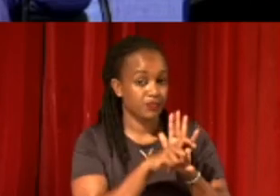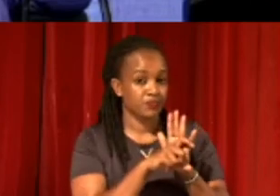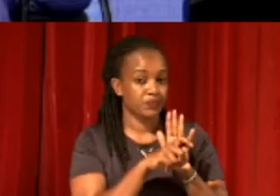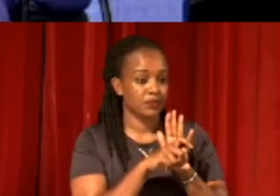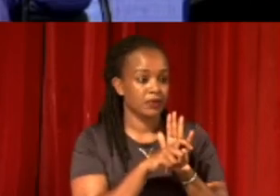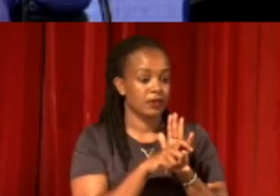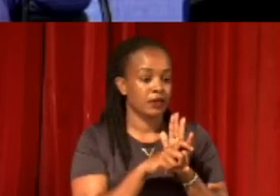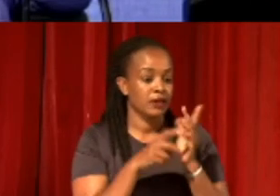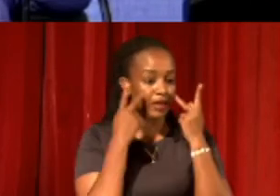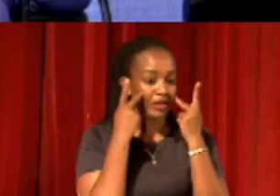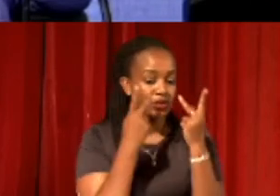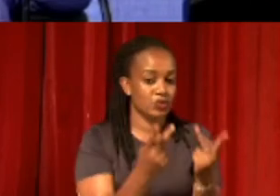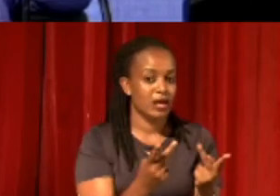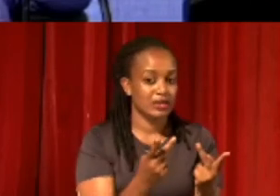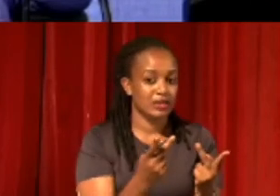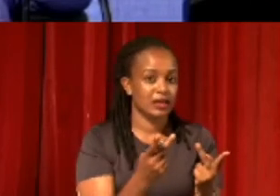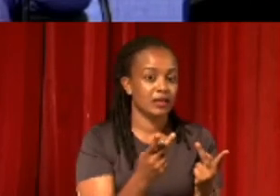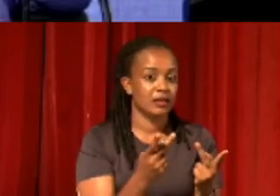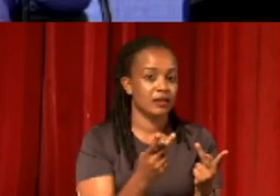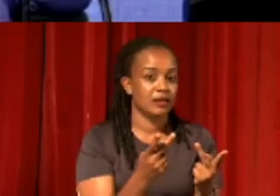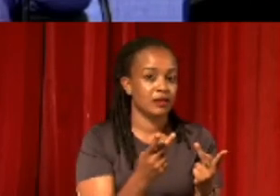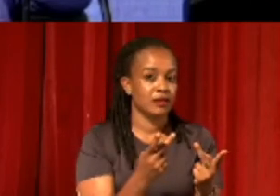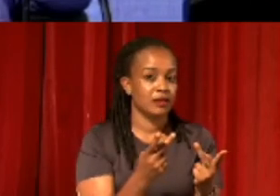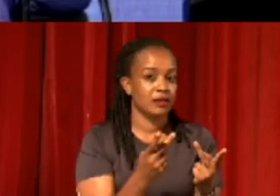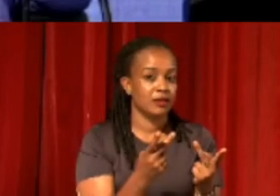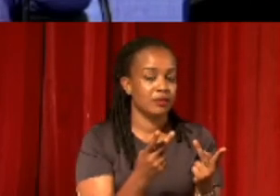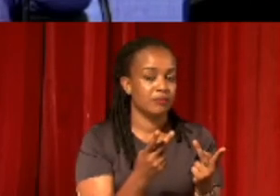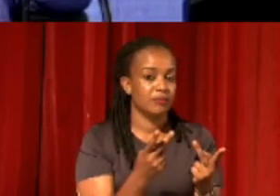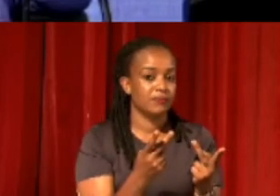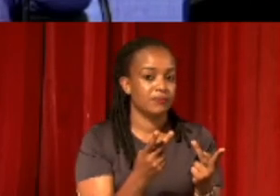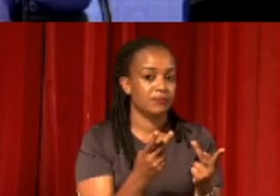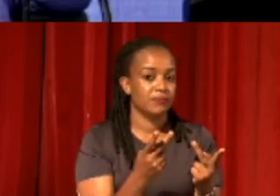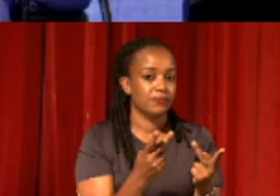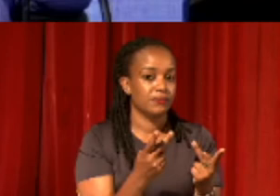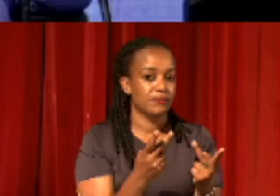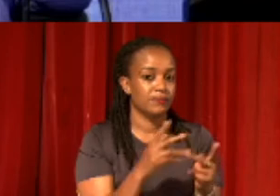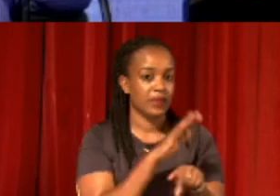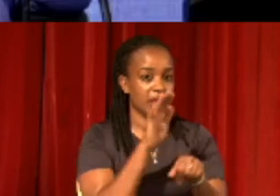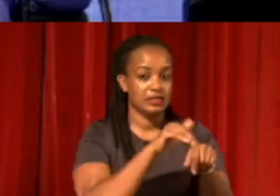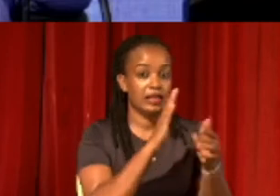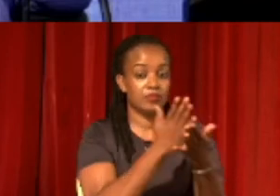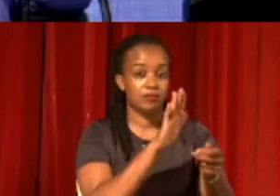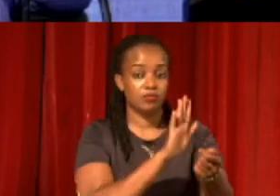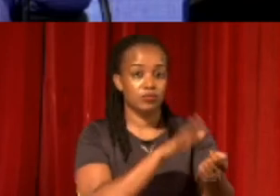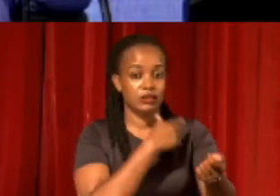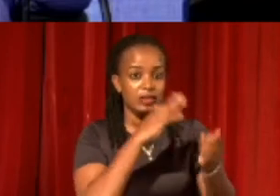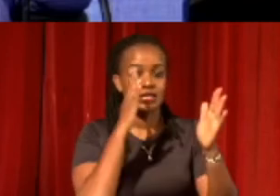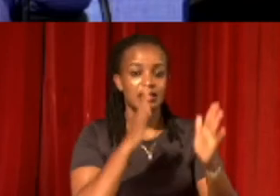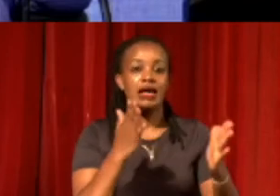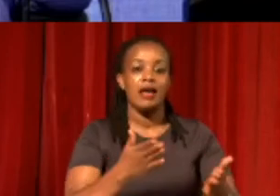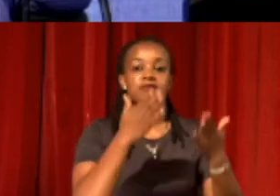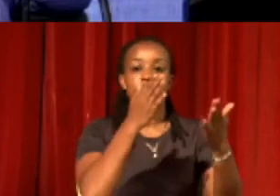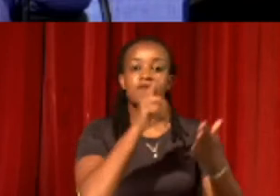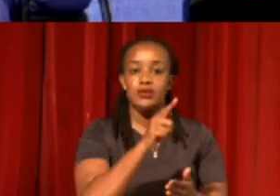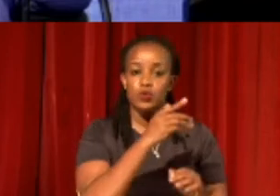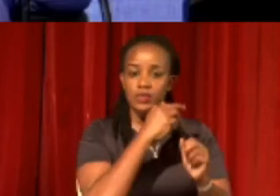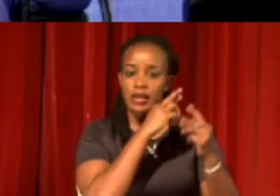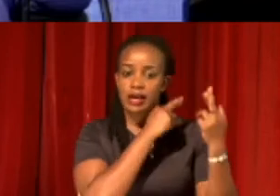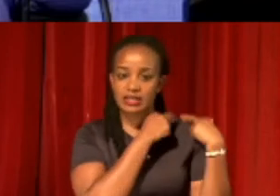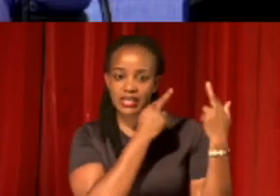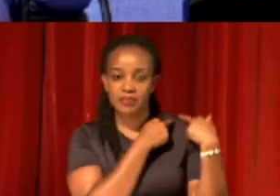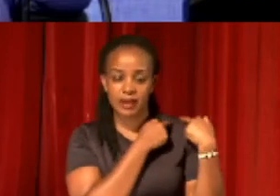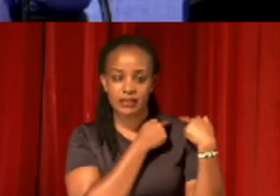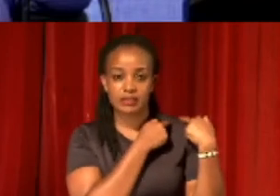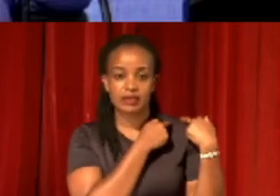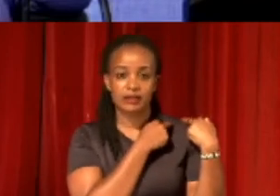look at them as debt collectors. Okay. So you're a debt collector. I have given you the assignment to go collect